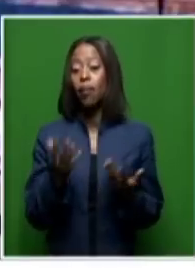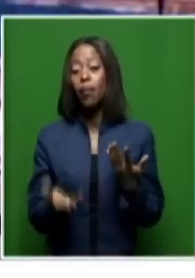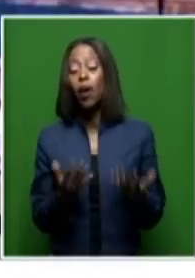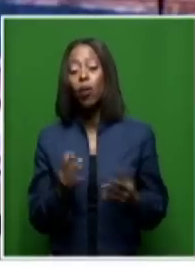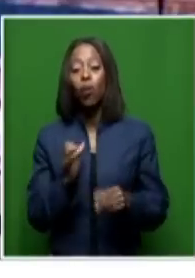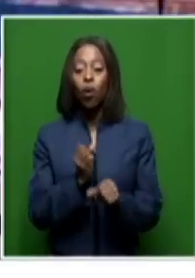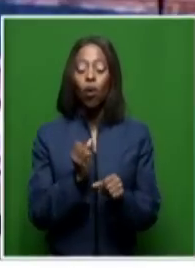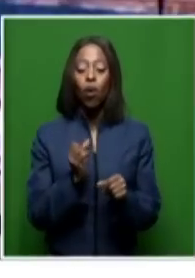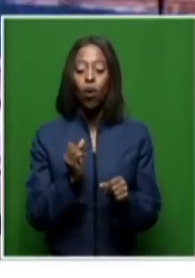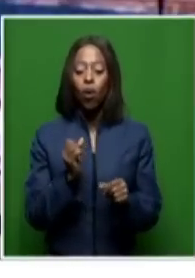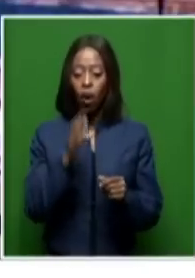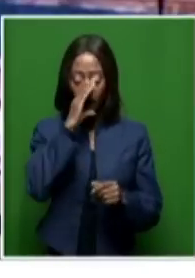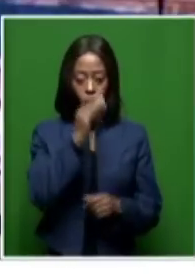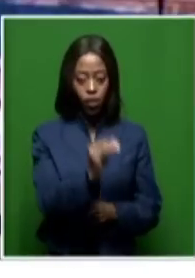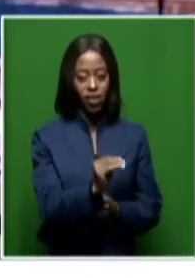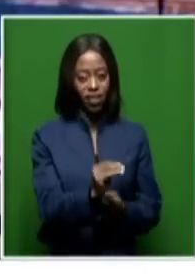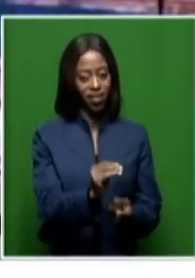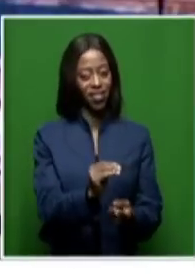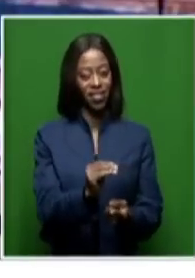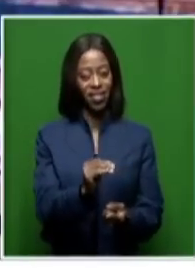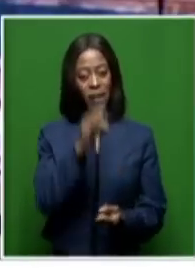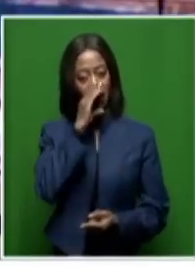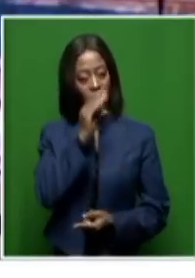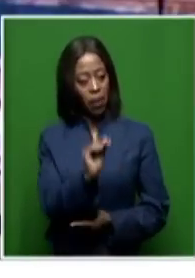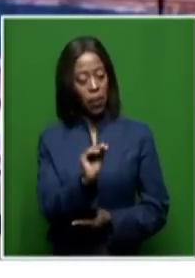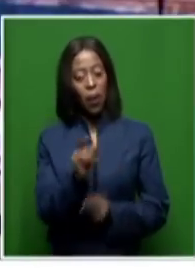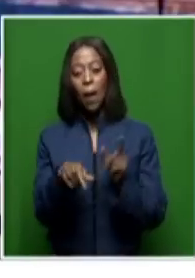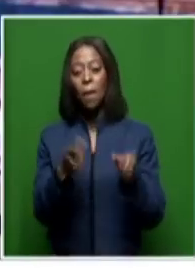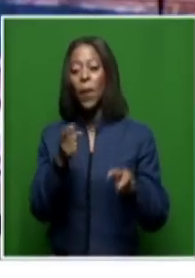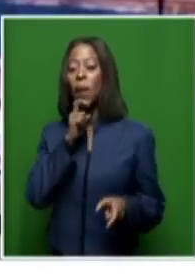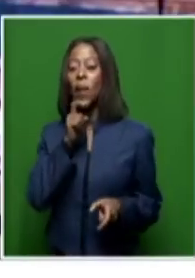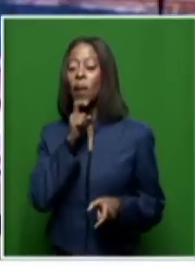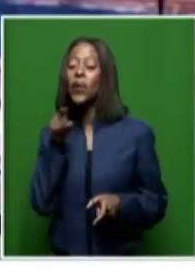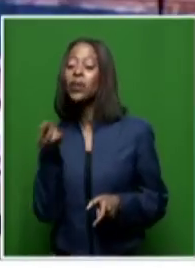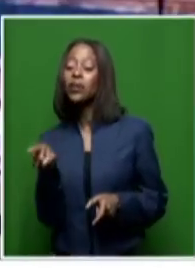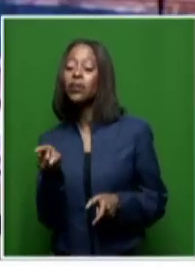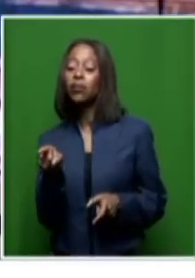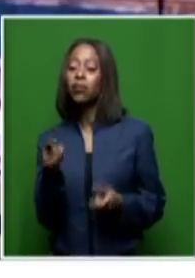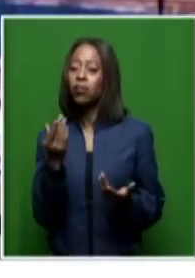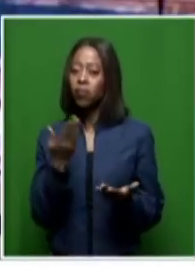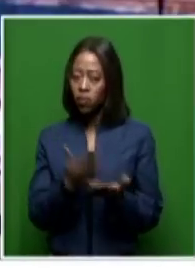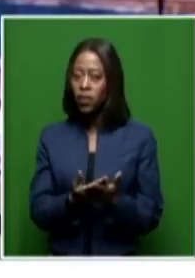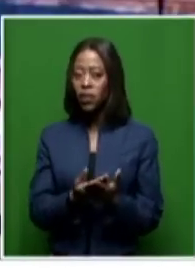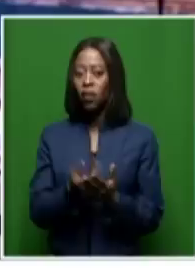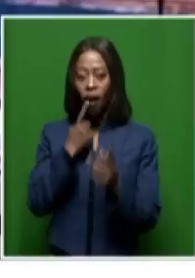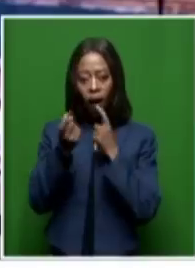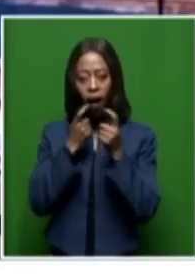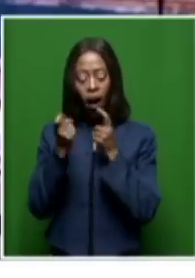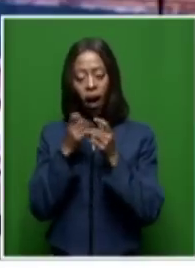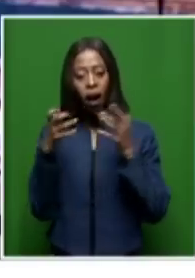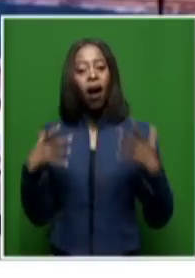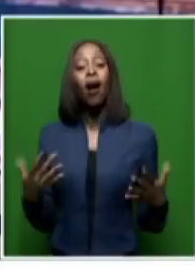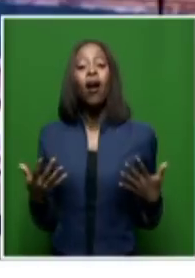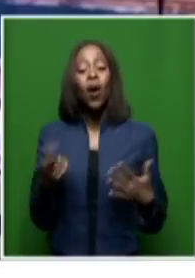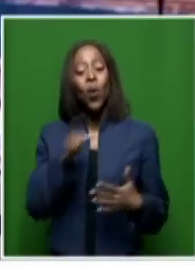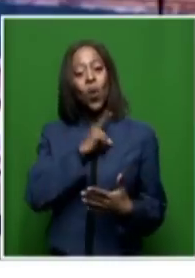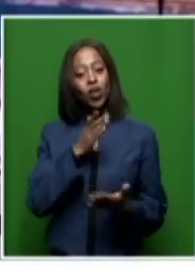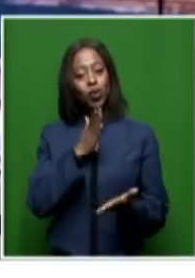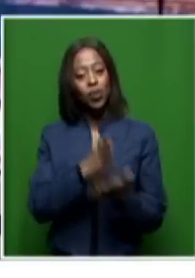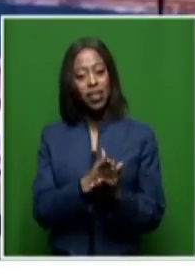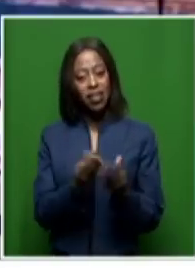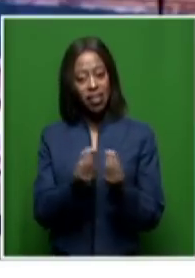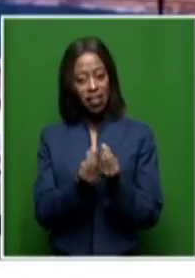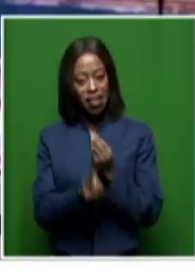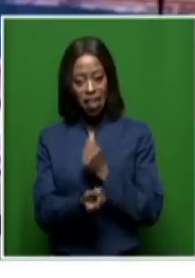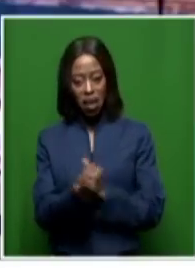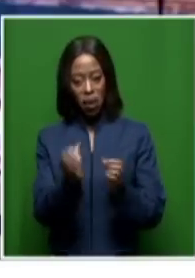a Gautrain, for example, because the people who use the Gautrain would have made sufficient noise in order to ensure that this sort of thing does